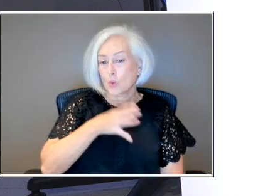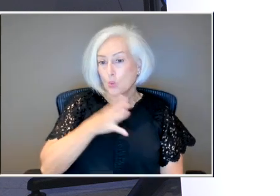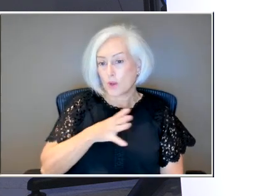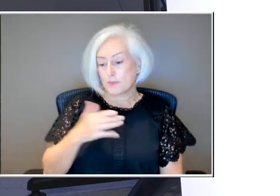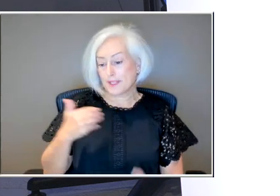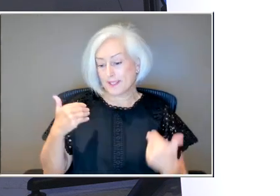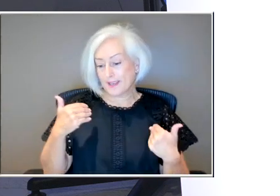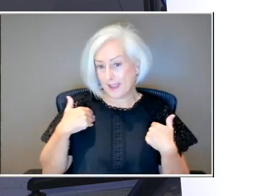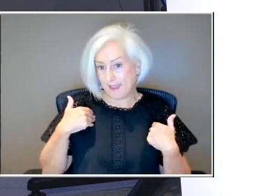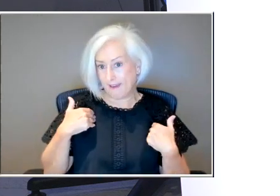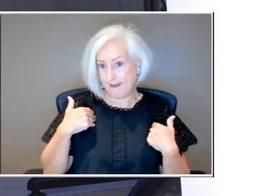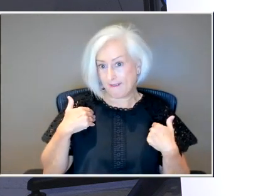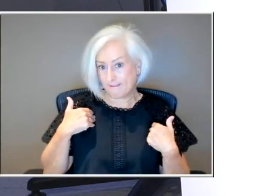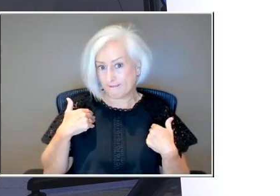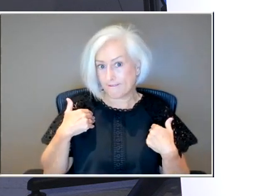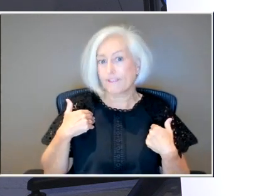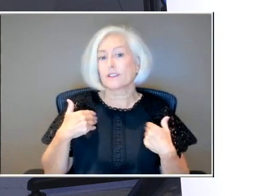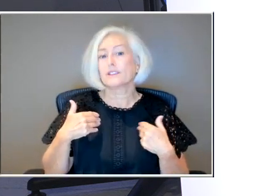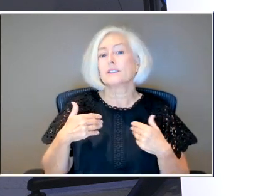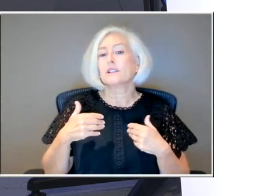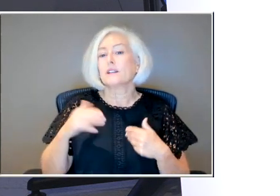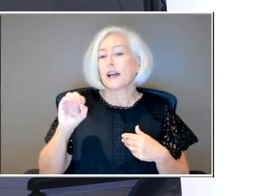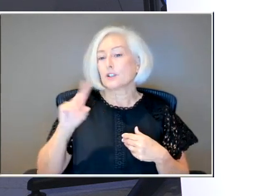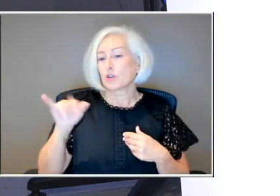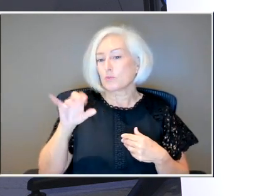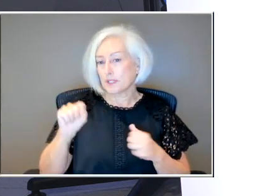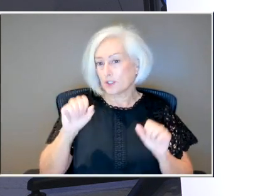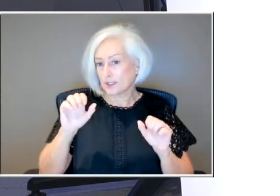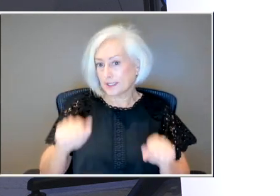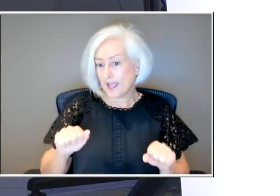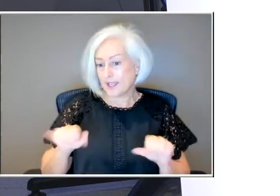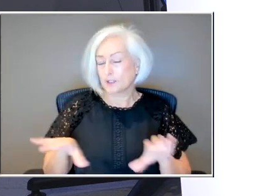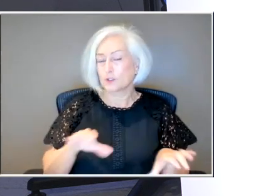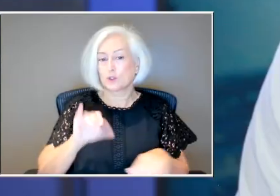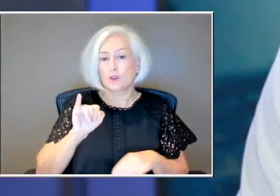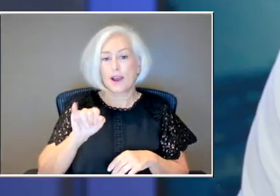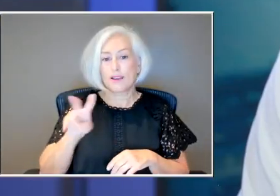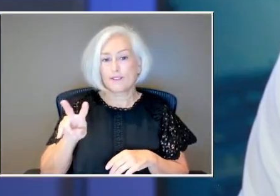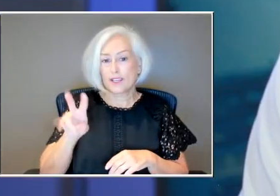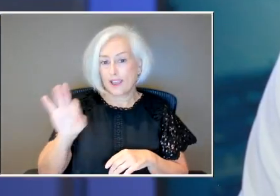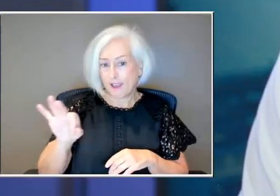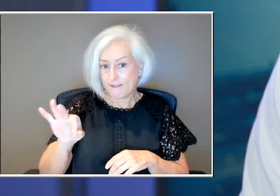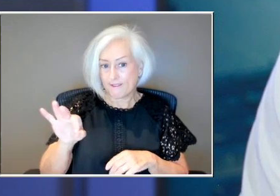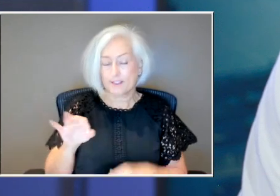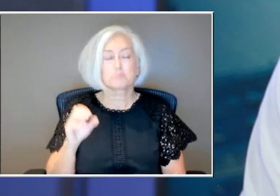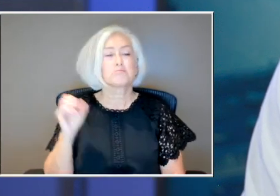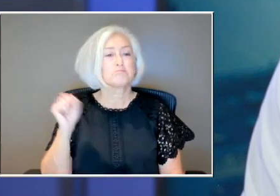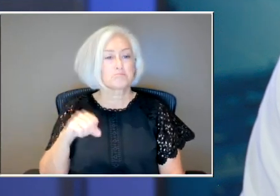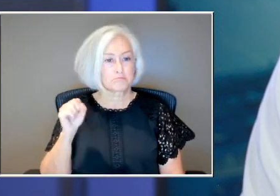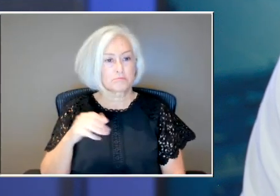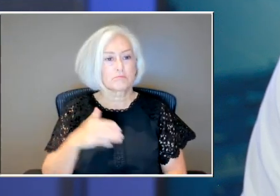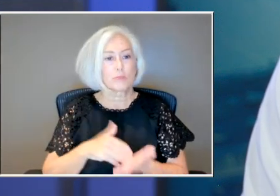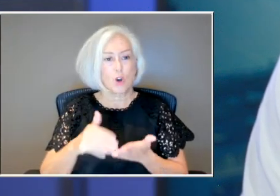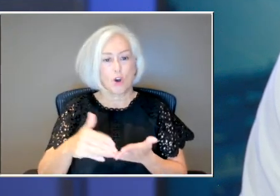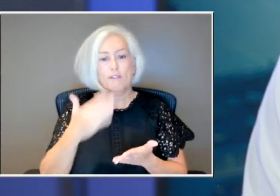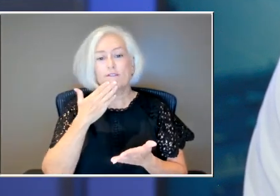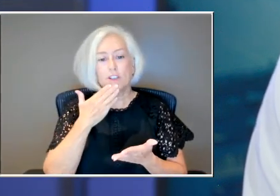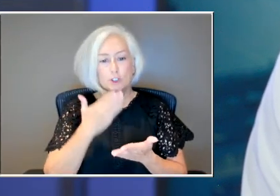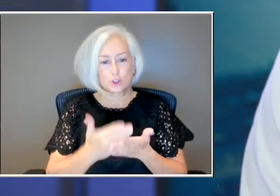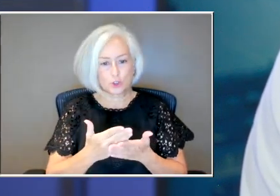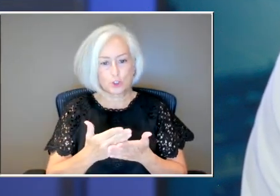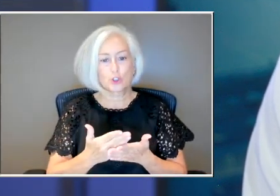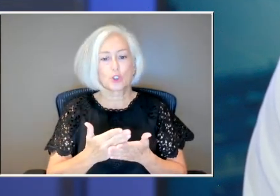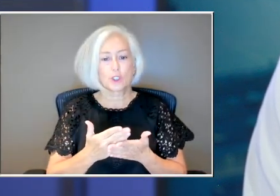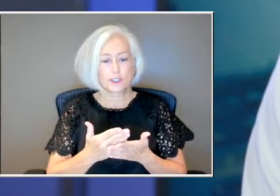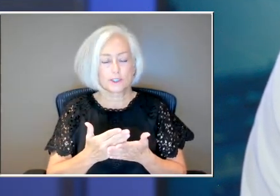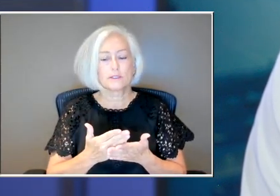for help in getting pregnant. Are they good candidates? Yeah, they are often good candidates, and for many patients, especially with more advanced disease where they